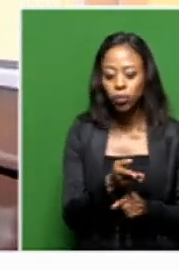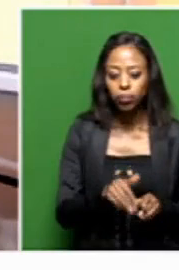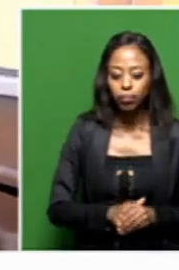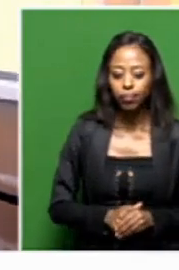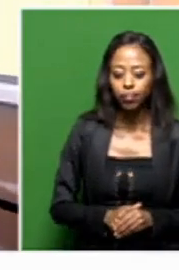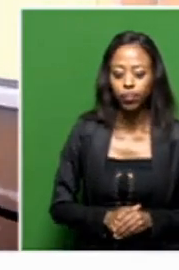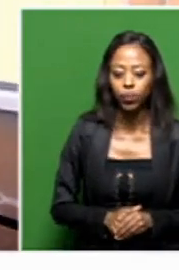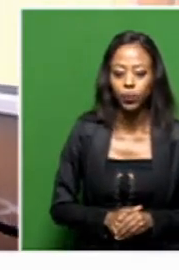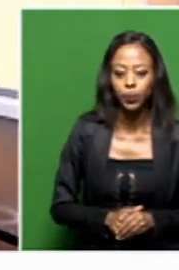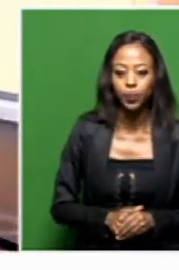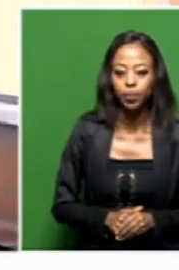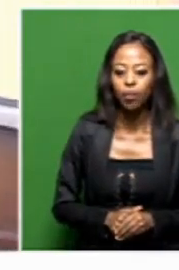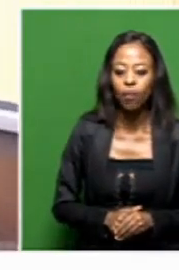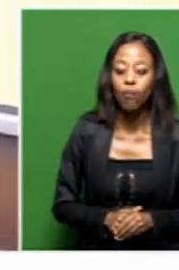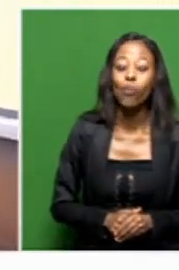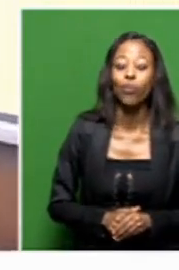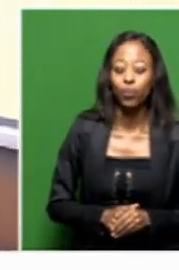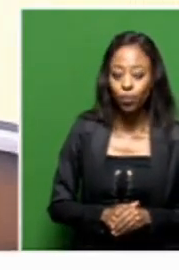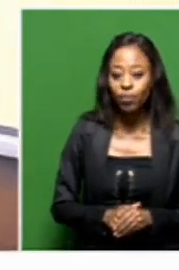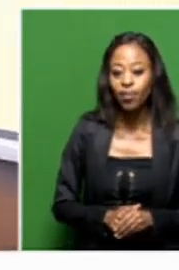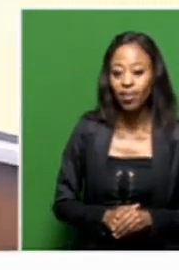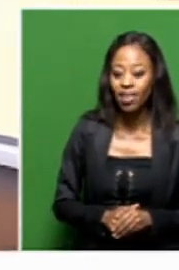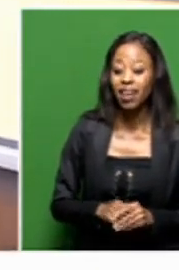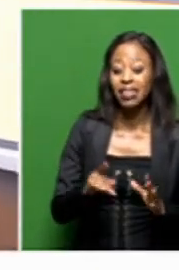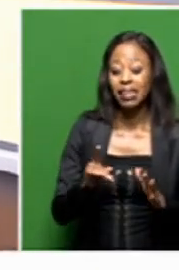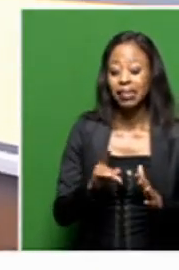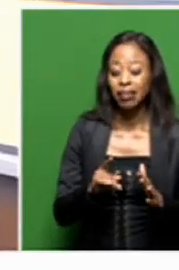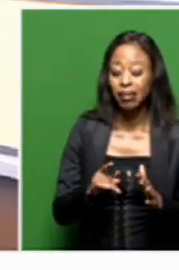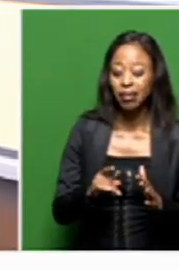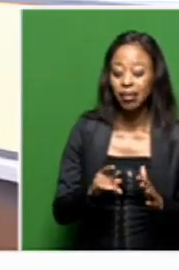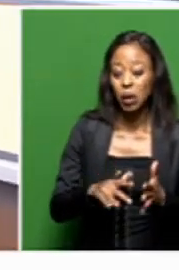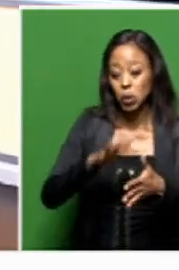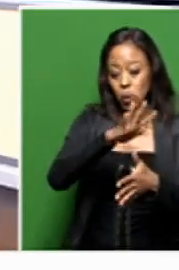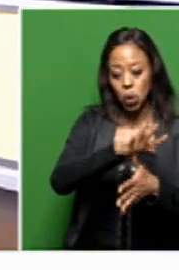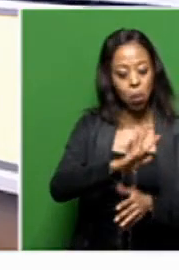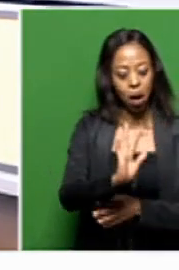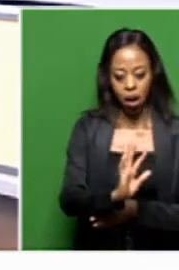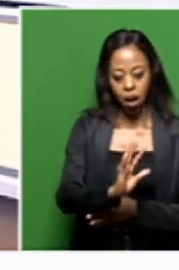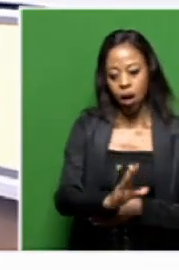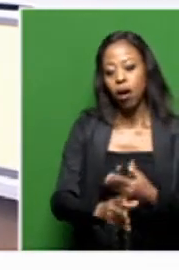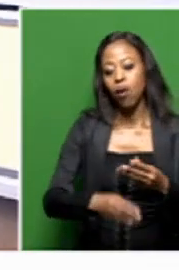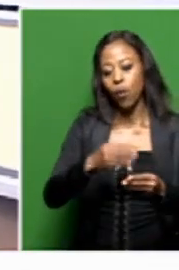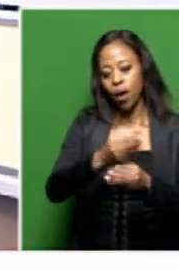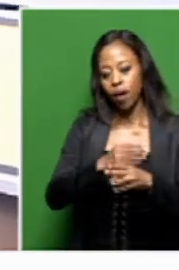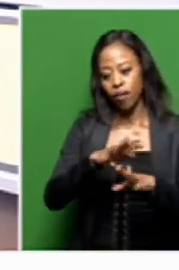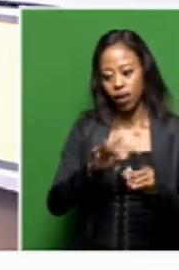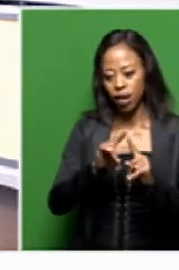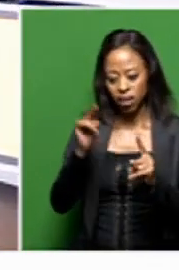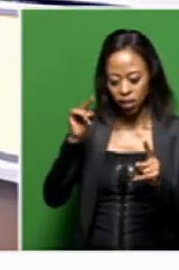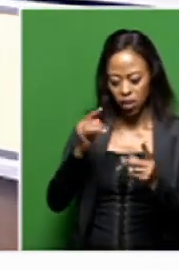Yes, Kena, thanks. So, of course, that wasn't the major drive. So I think we'll pick that up in the new year. But there have been